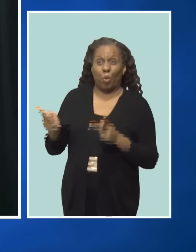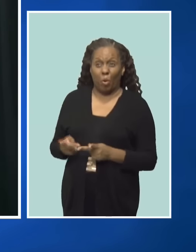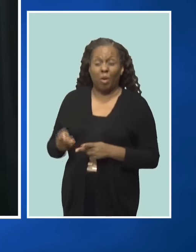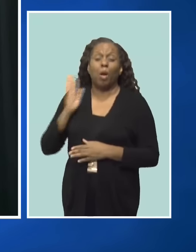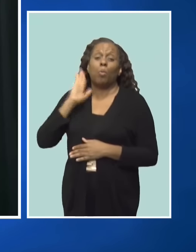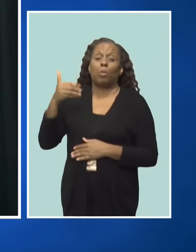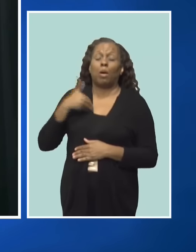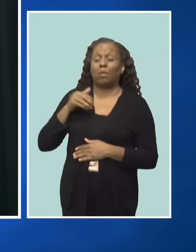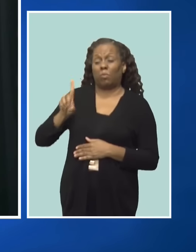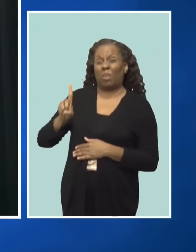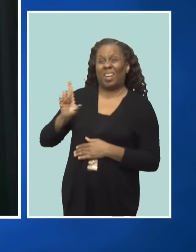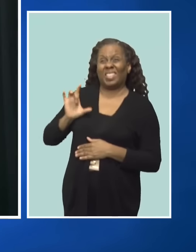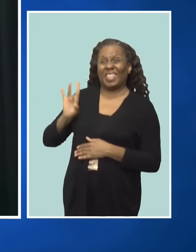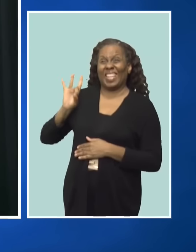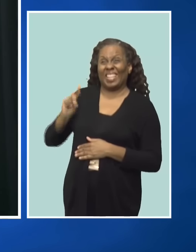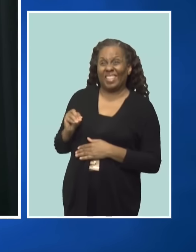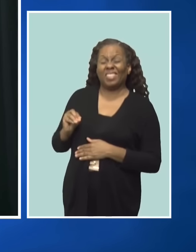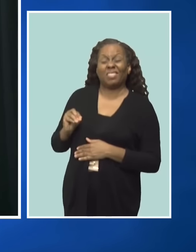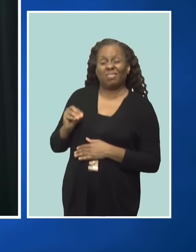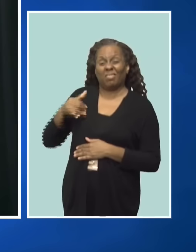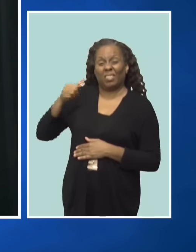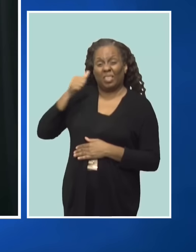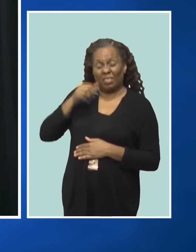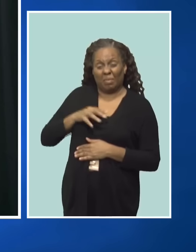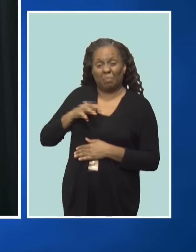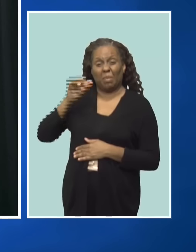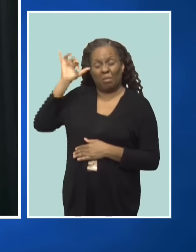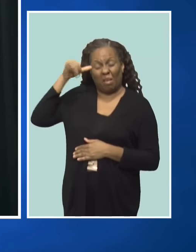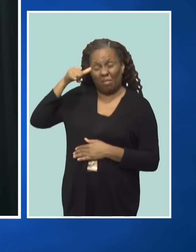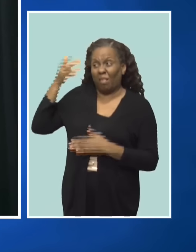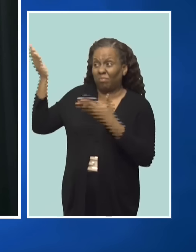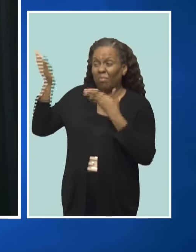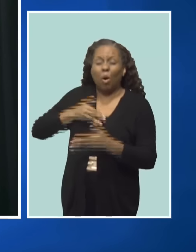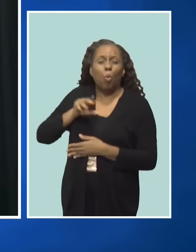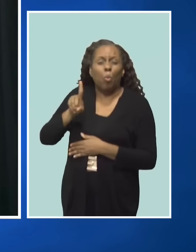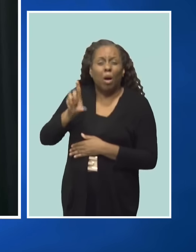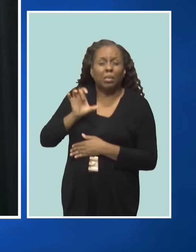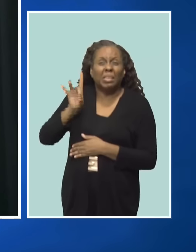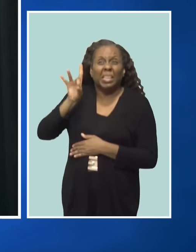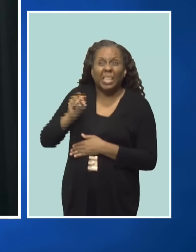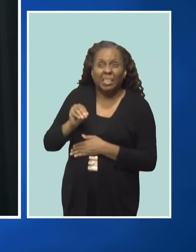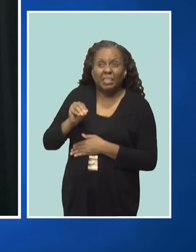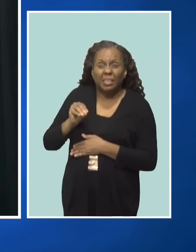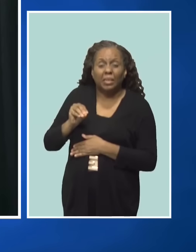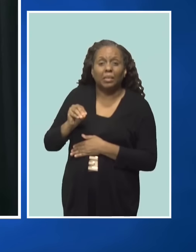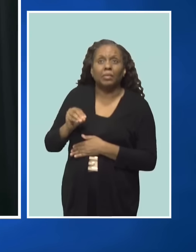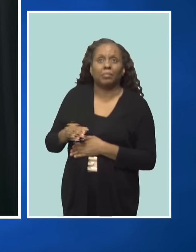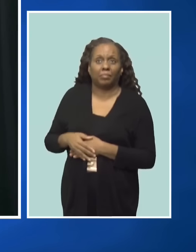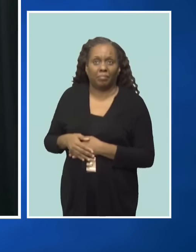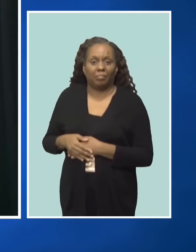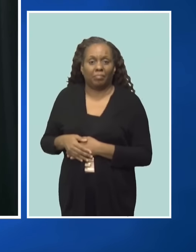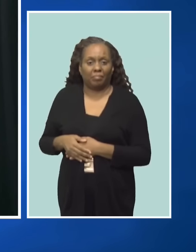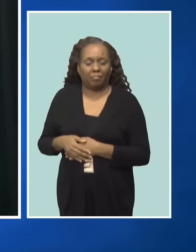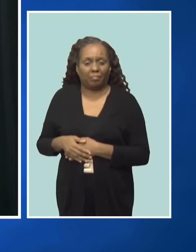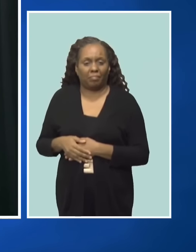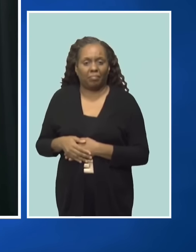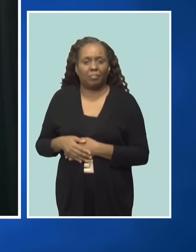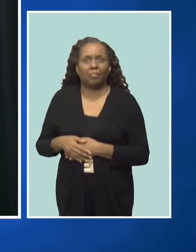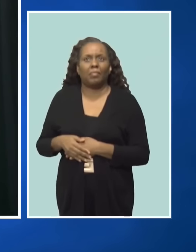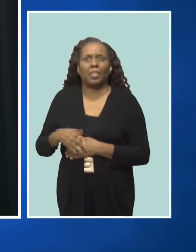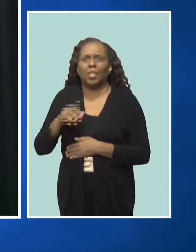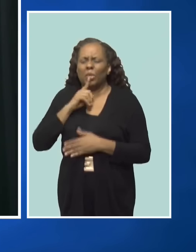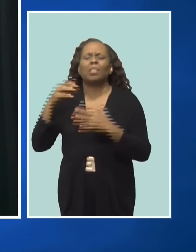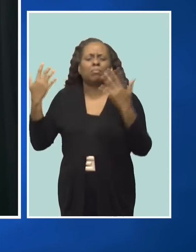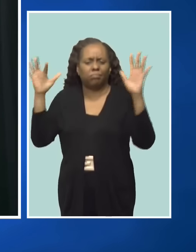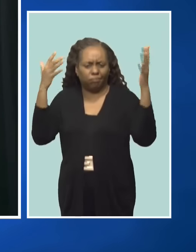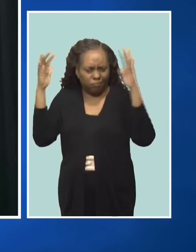180 heifers in care of heifers coming into Barbados, okay? And I please give the whole effort a success. I